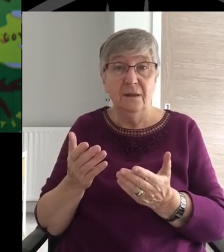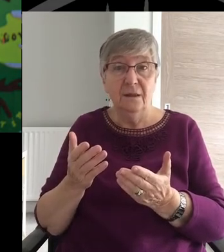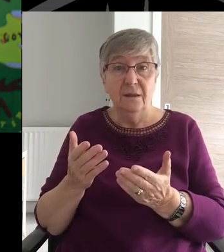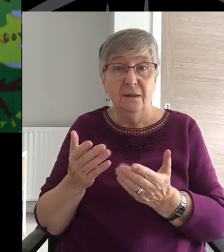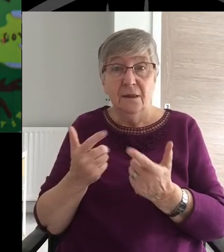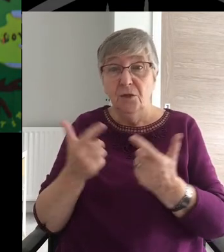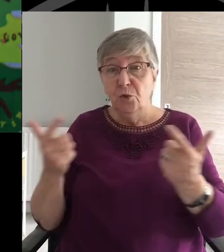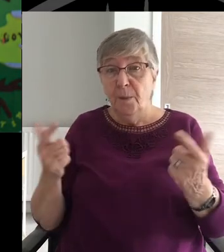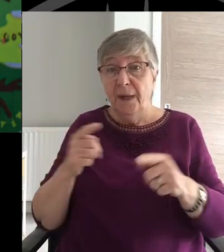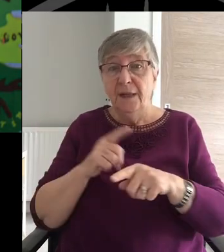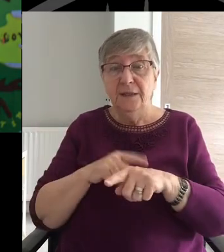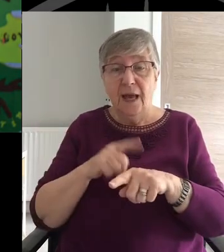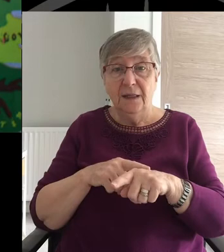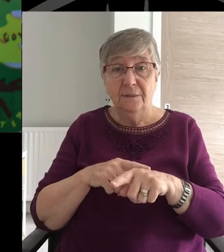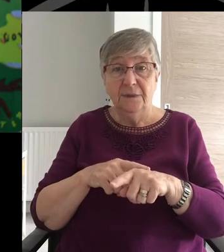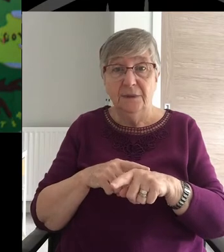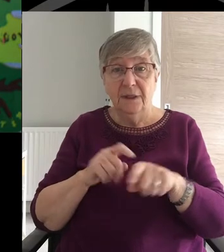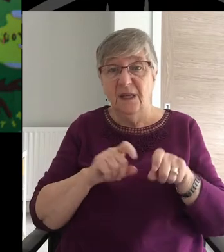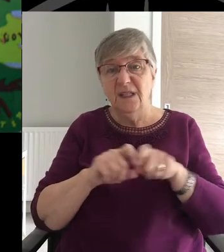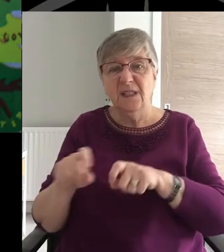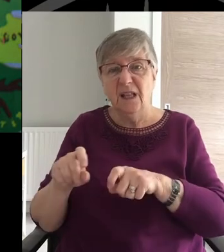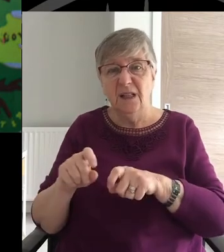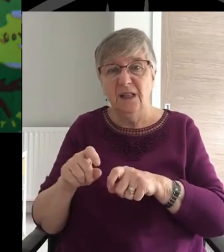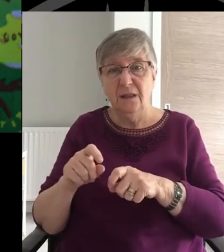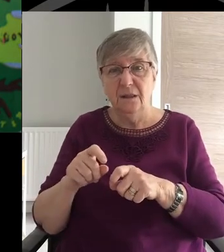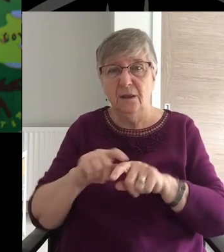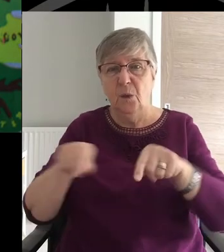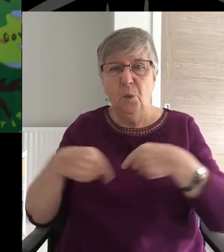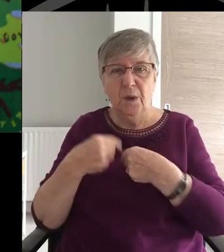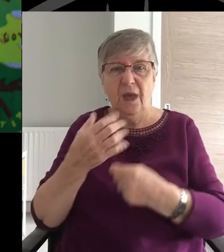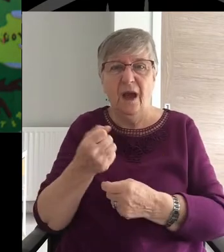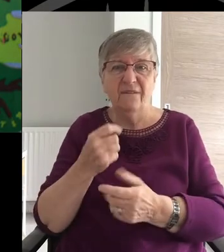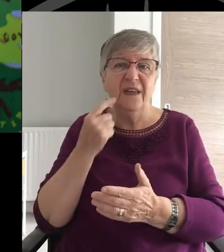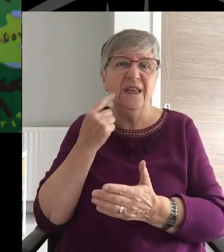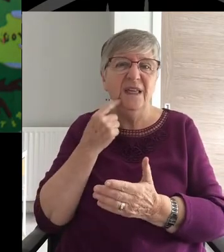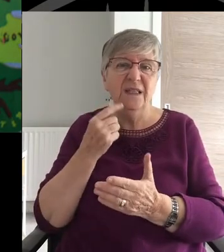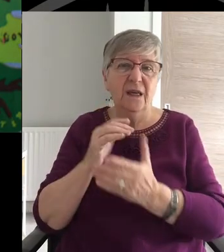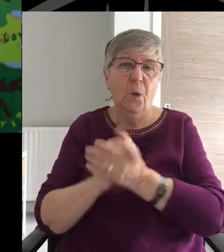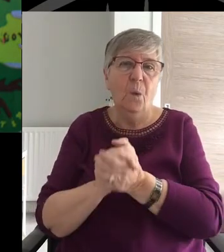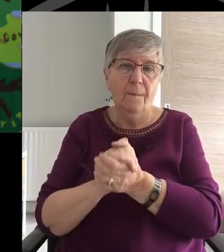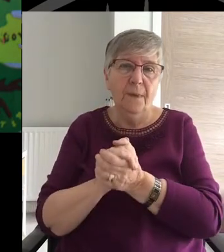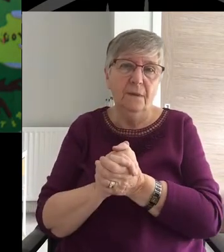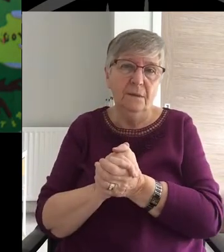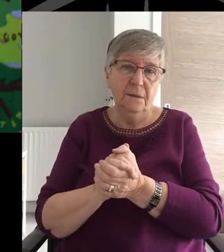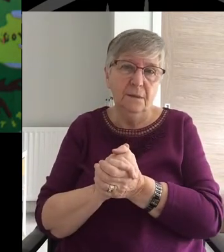so often it's still easy hope that folks are after.